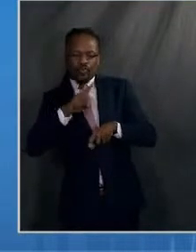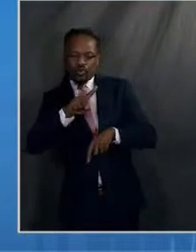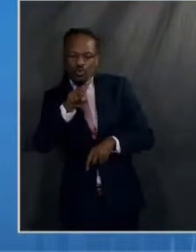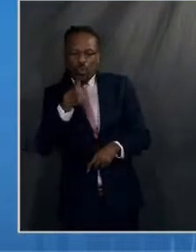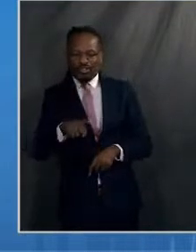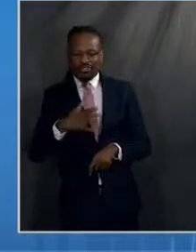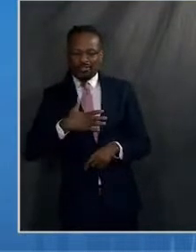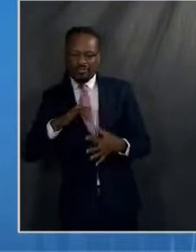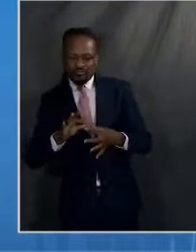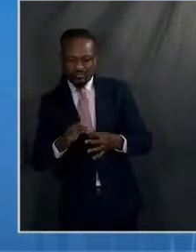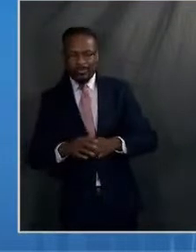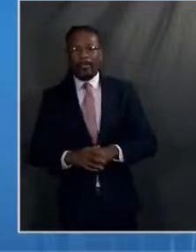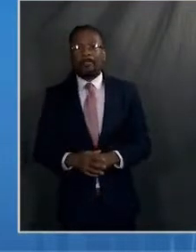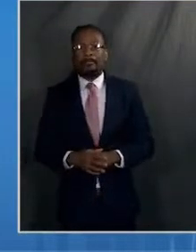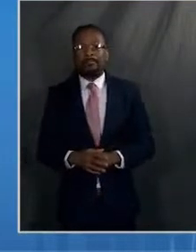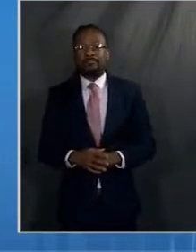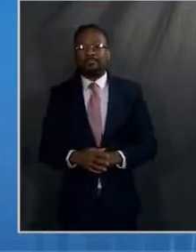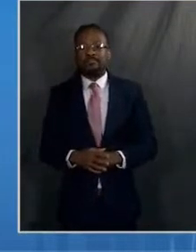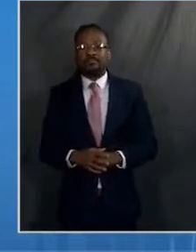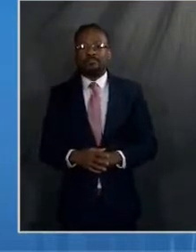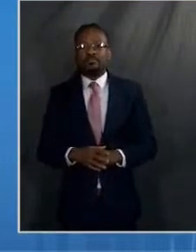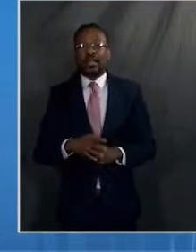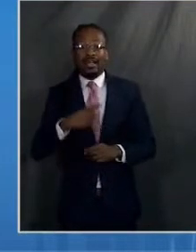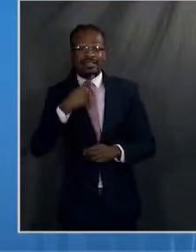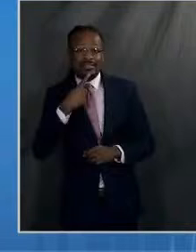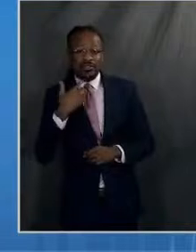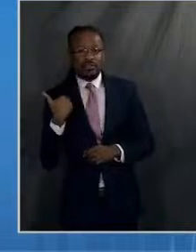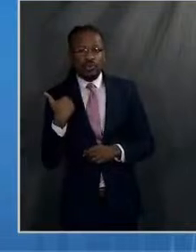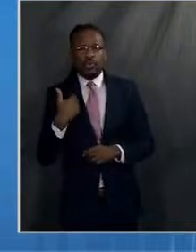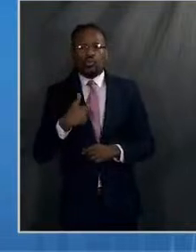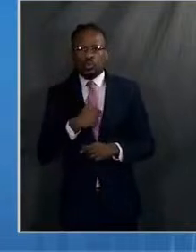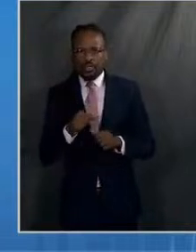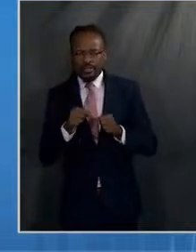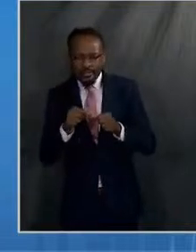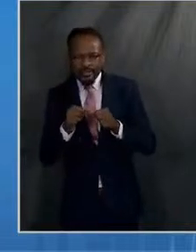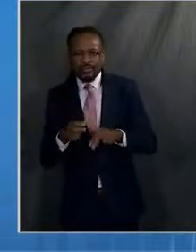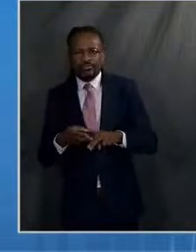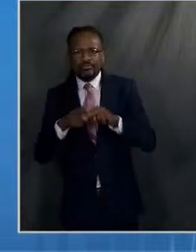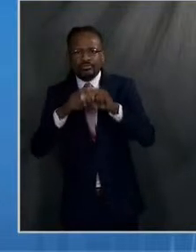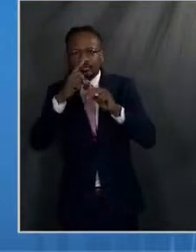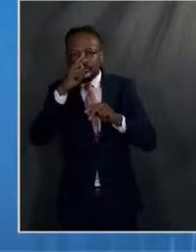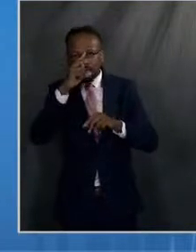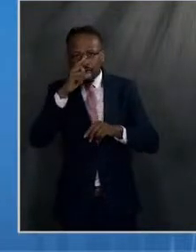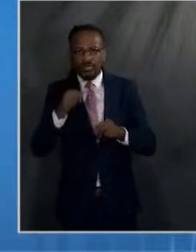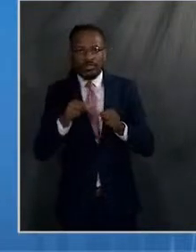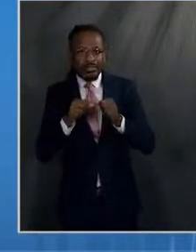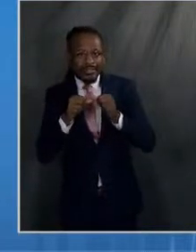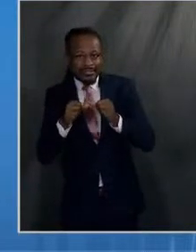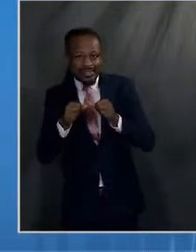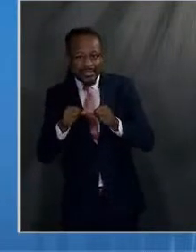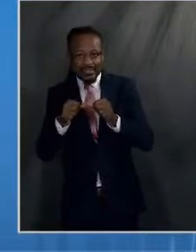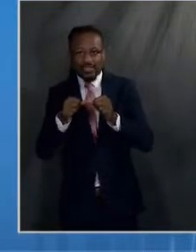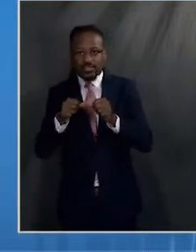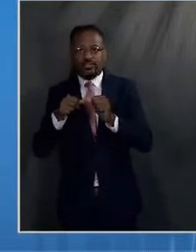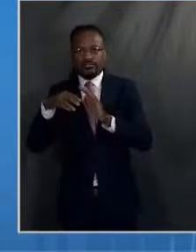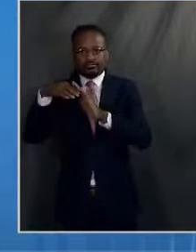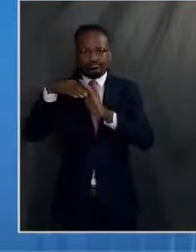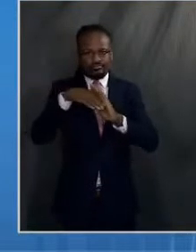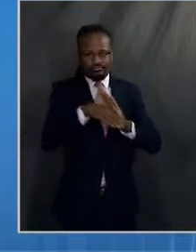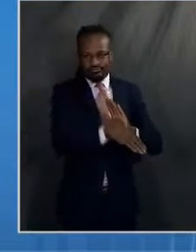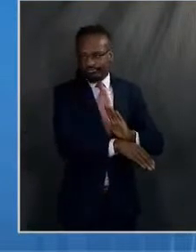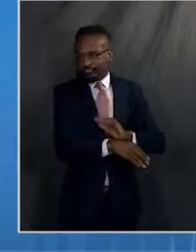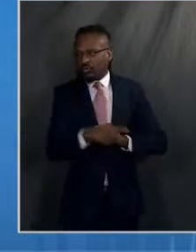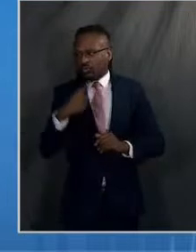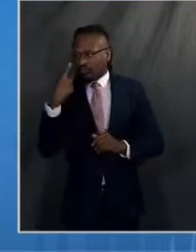Monday, cases and hospital admissions continue to decrease, and we now appear to be in a consistent downward trajectory for both of